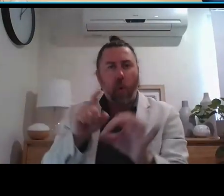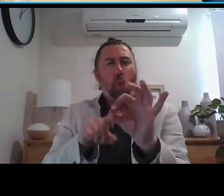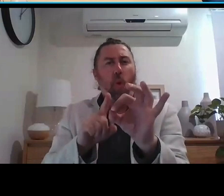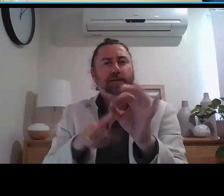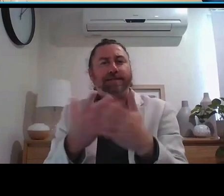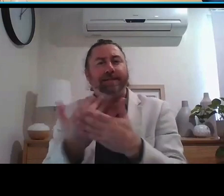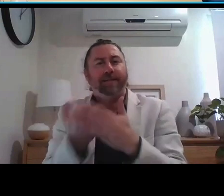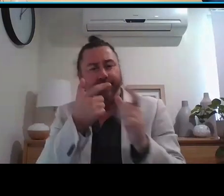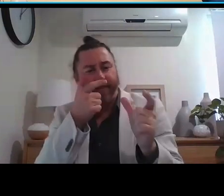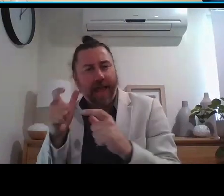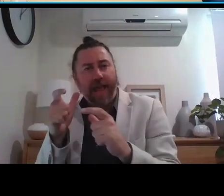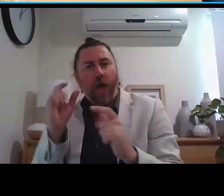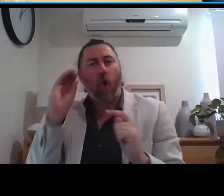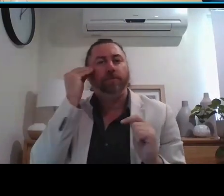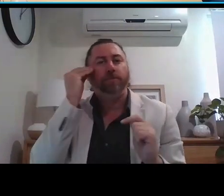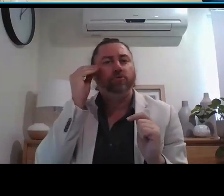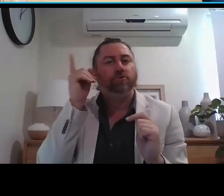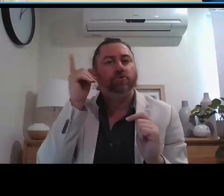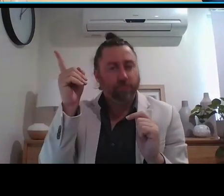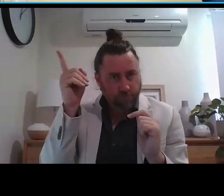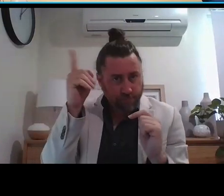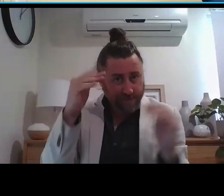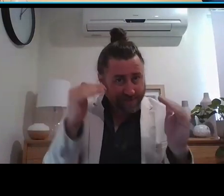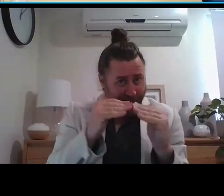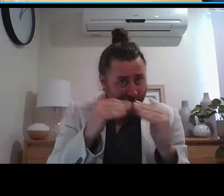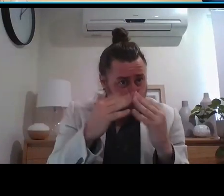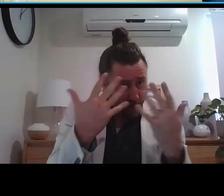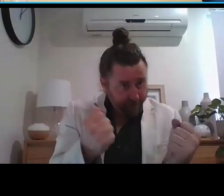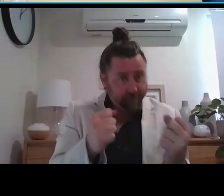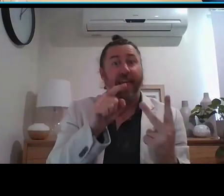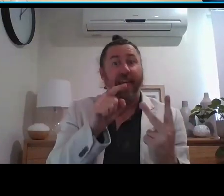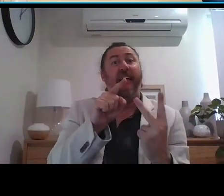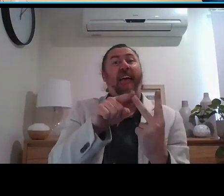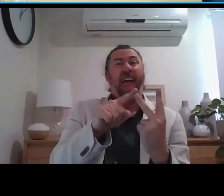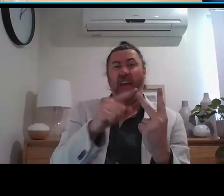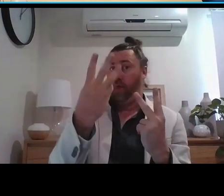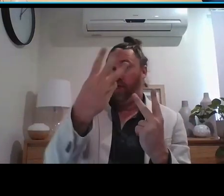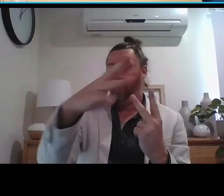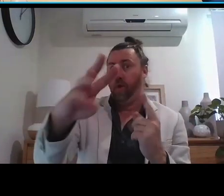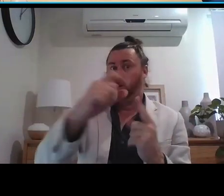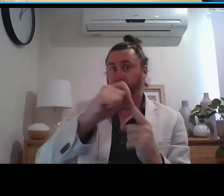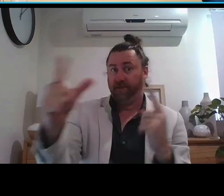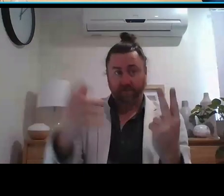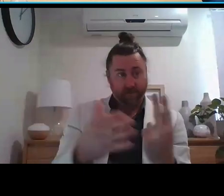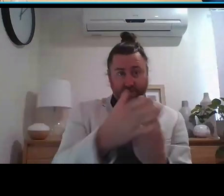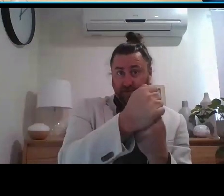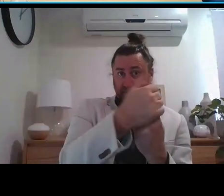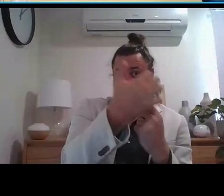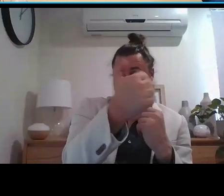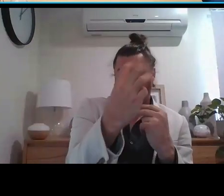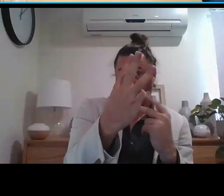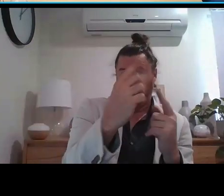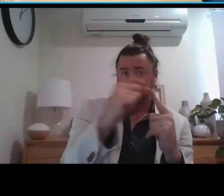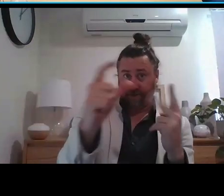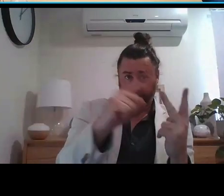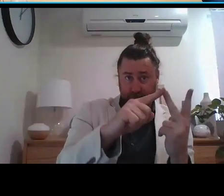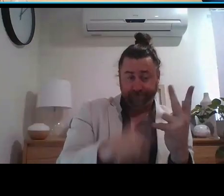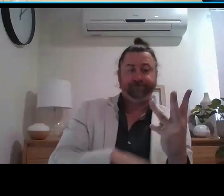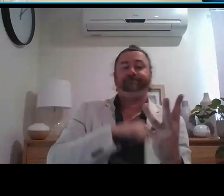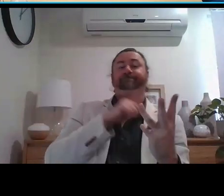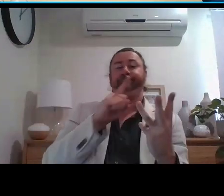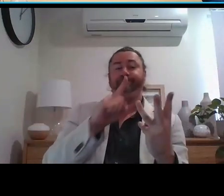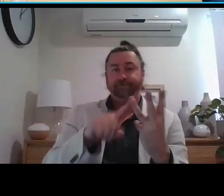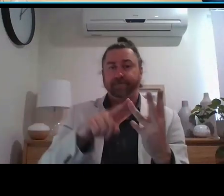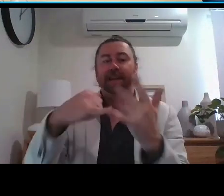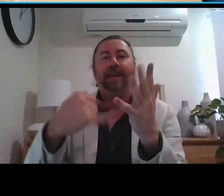Aged Care Quality Standards. Compliance makes up 30% of the overall star rating. Staffing